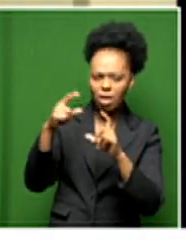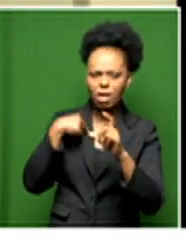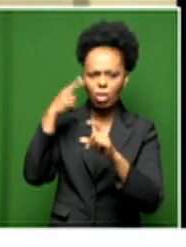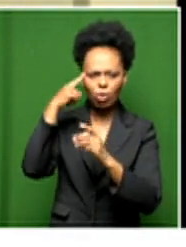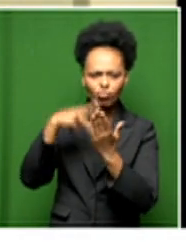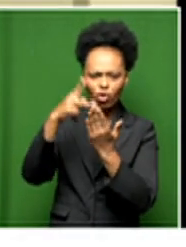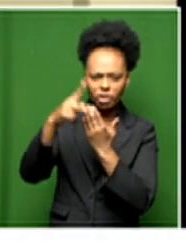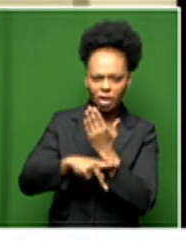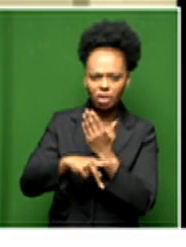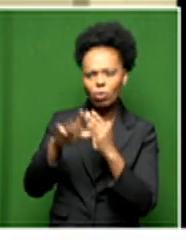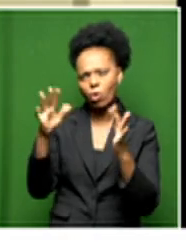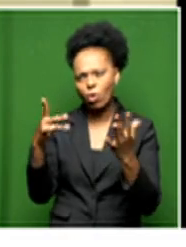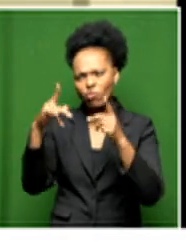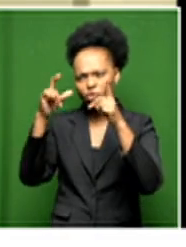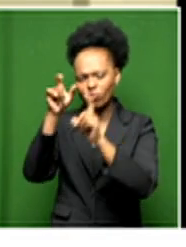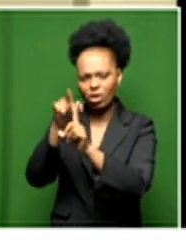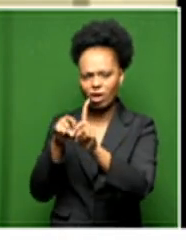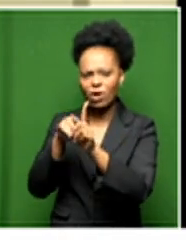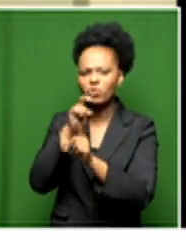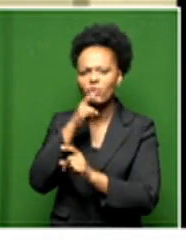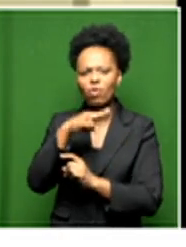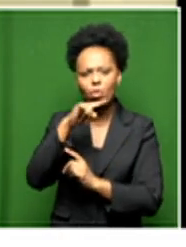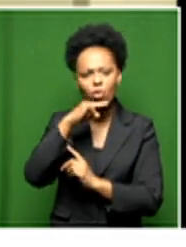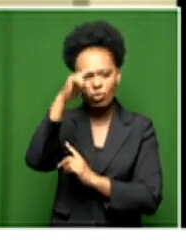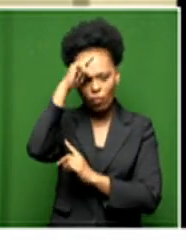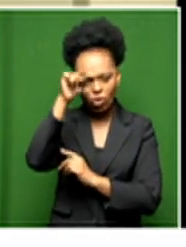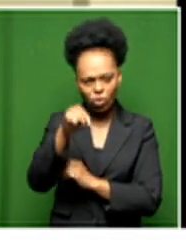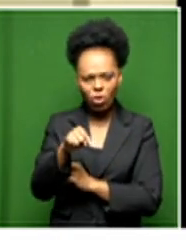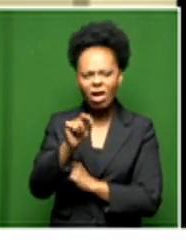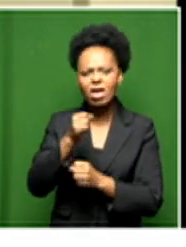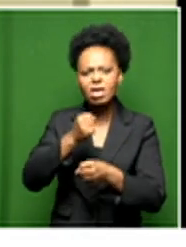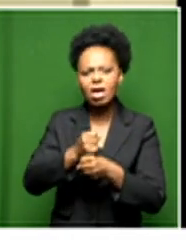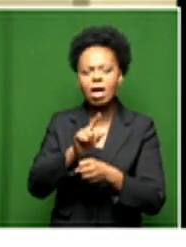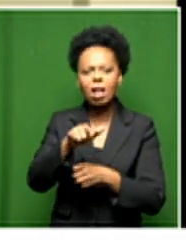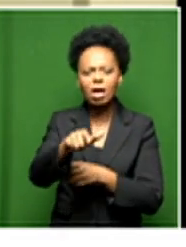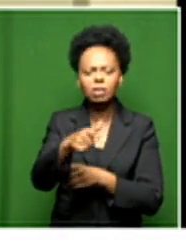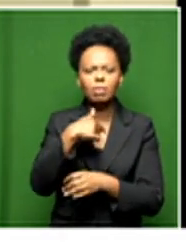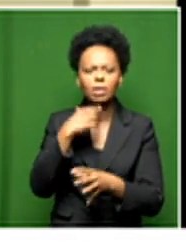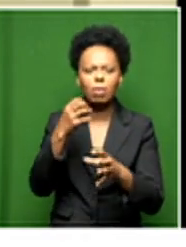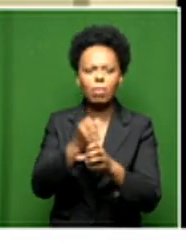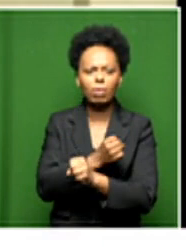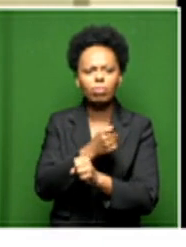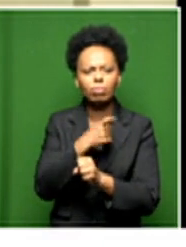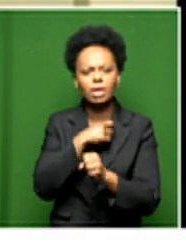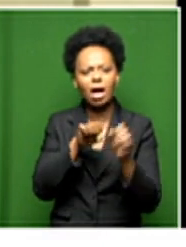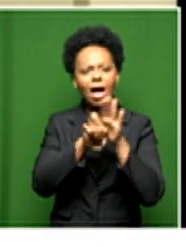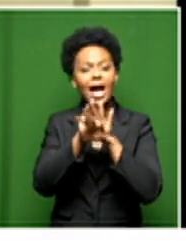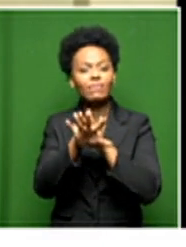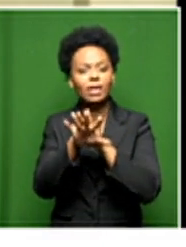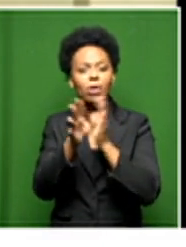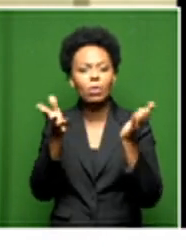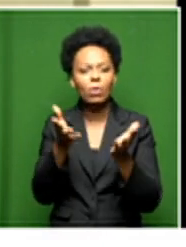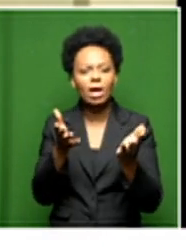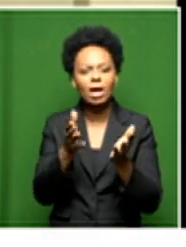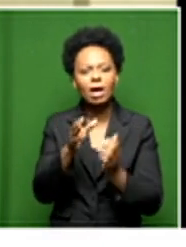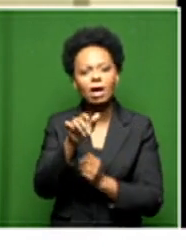that the photographer was using for a portfolio. And years later, I found myself in an advert in Canada, and